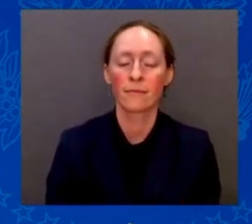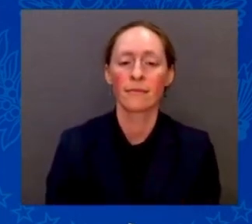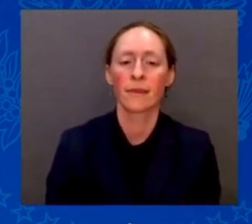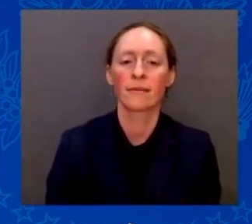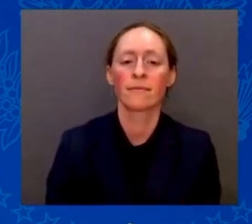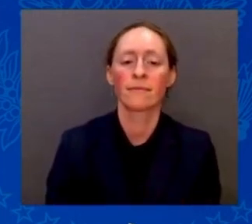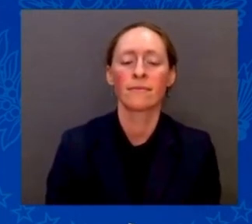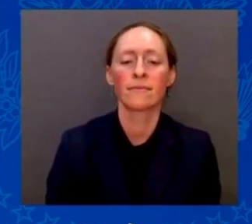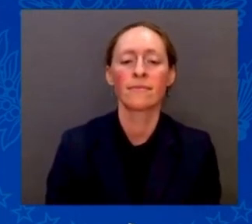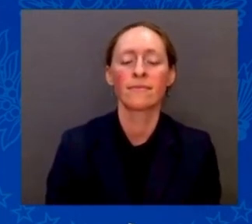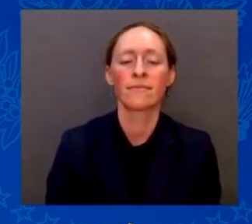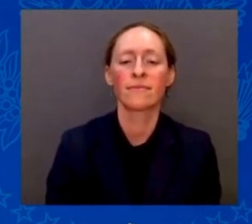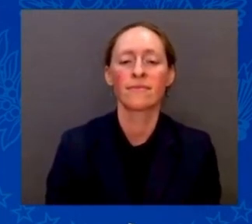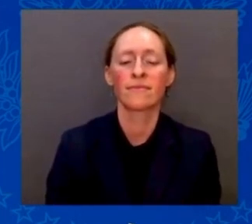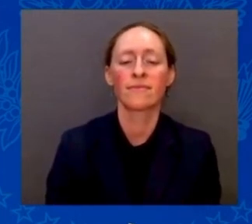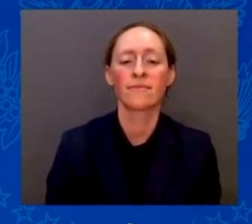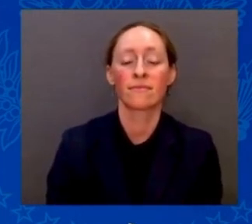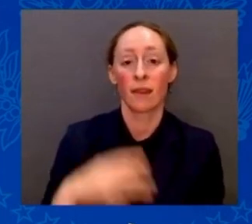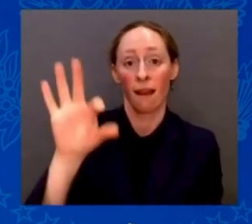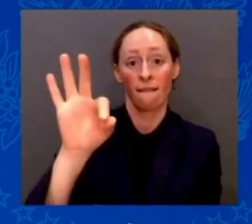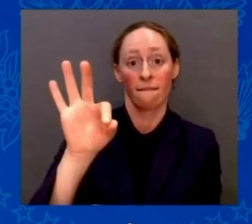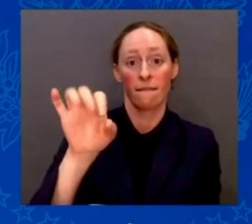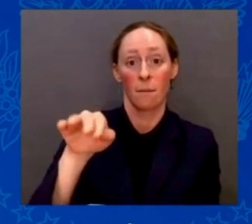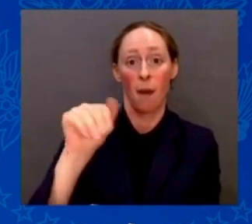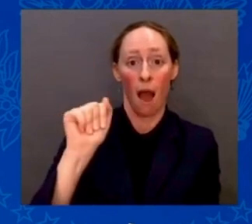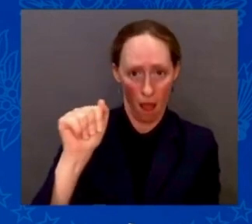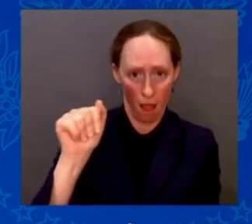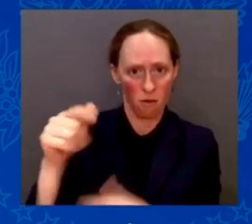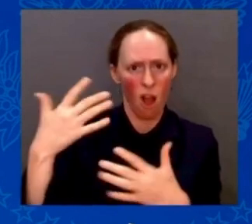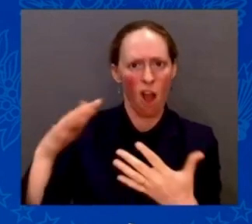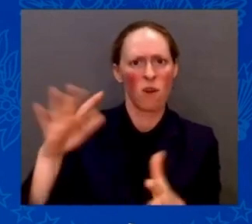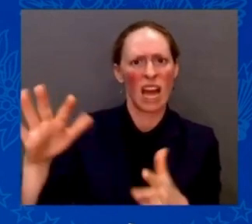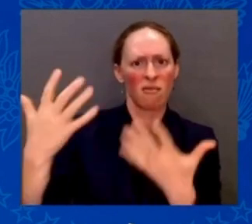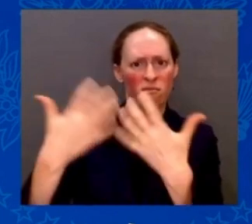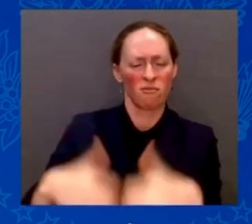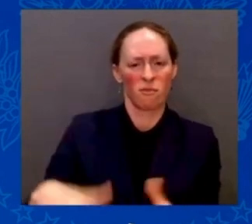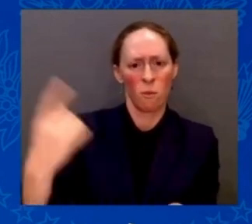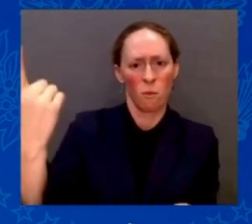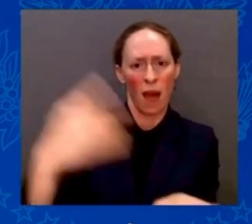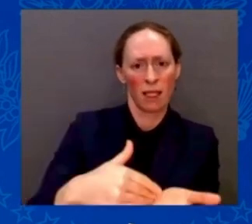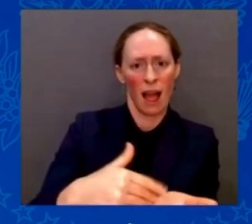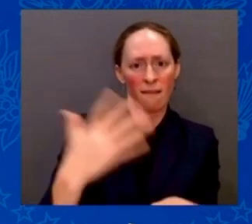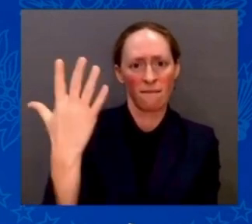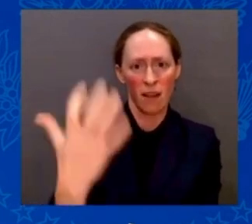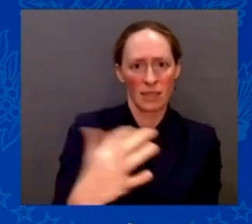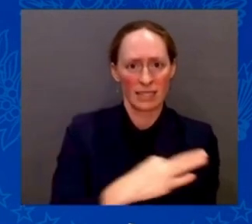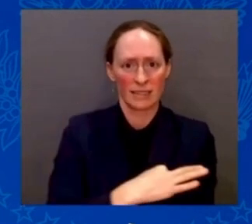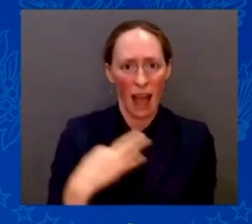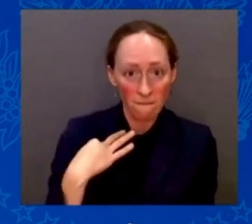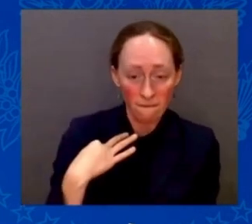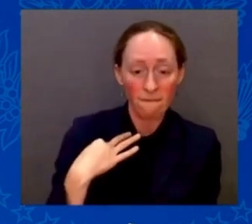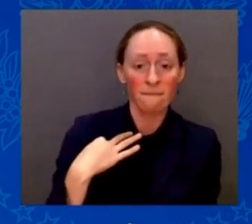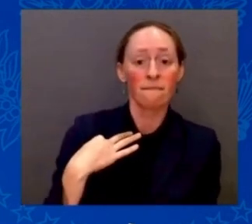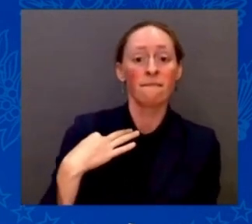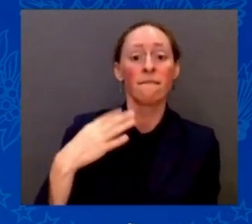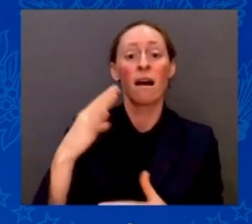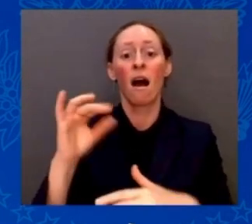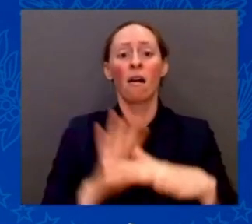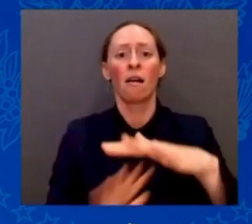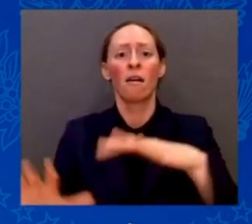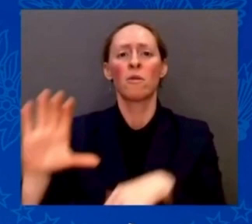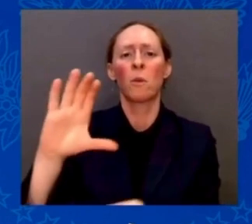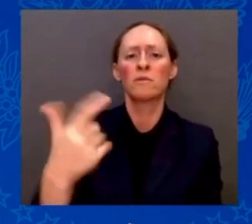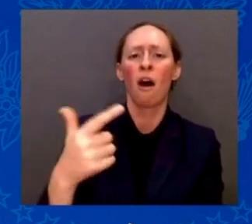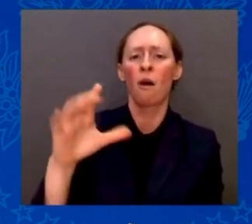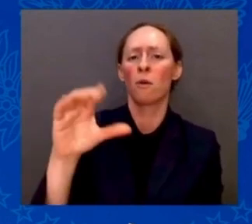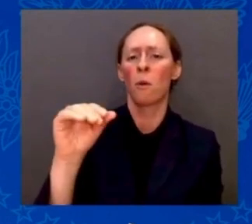personnel and 900 Coast Guard personnel throughout the Southeast. I directed Administrator Criswell to stay in close touch with the